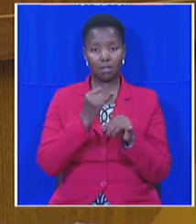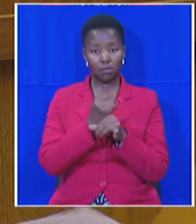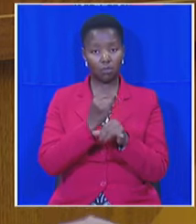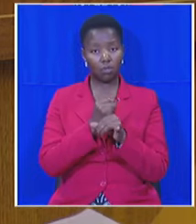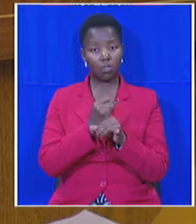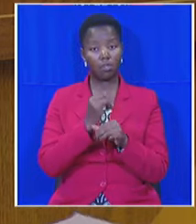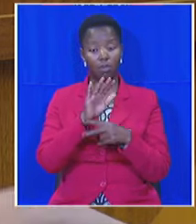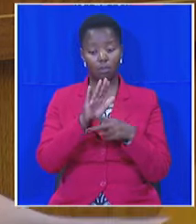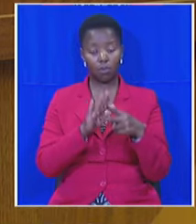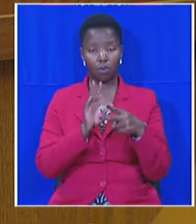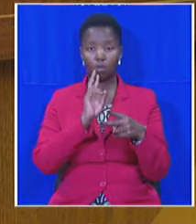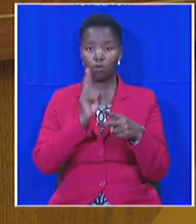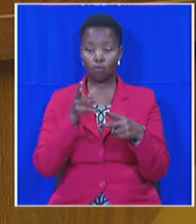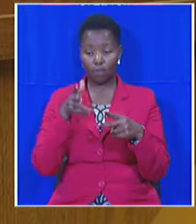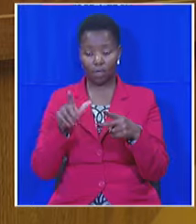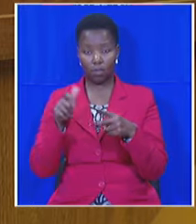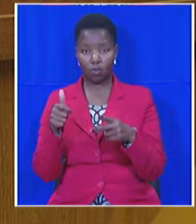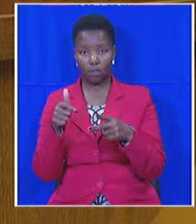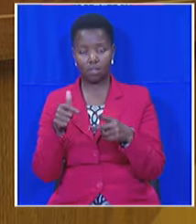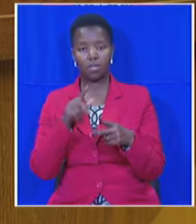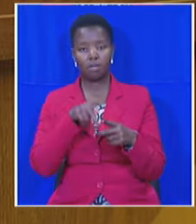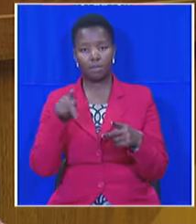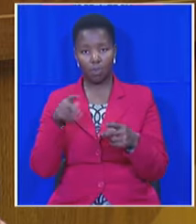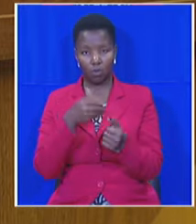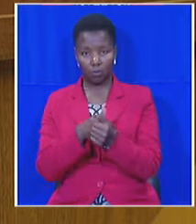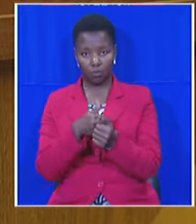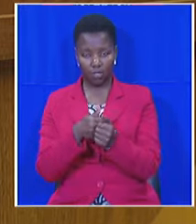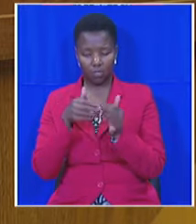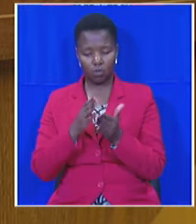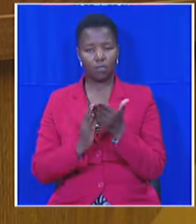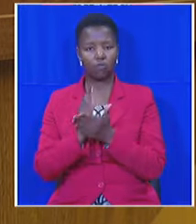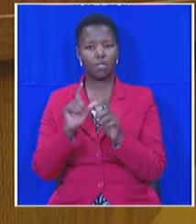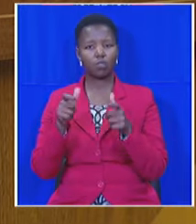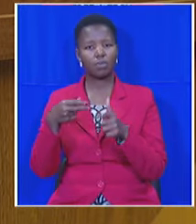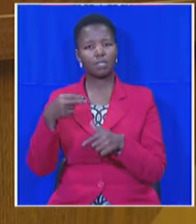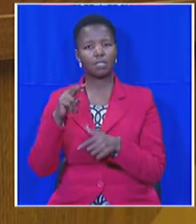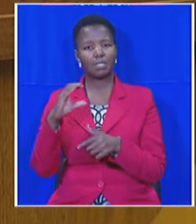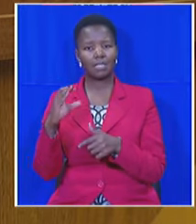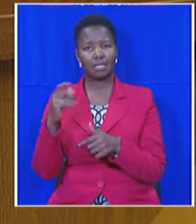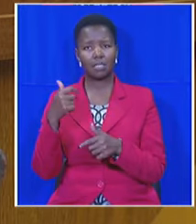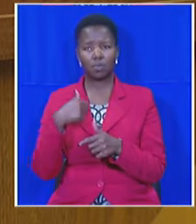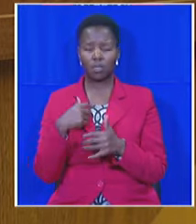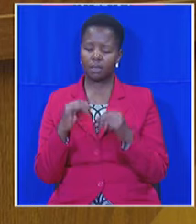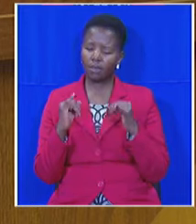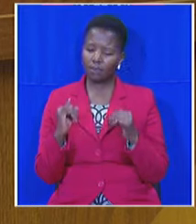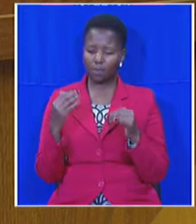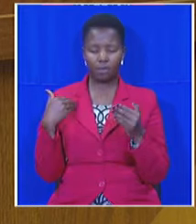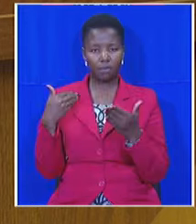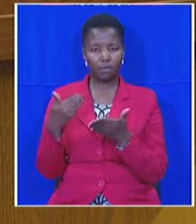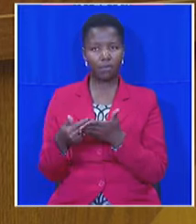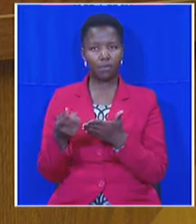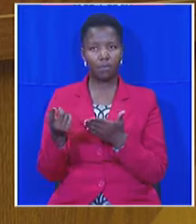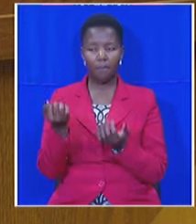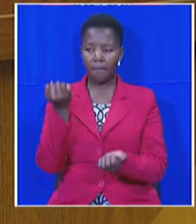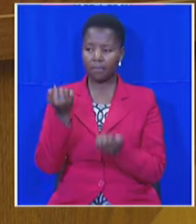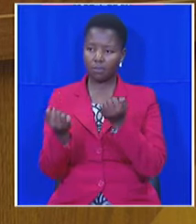Protector. Now, one of the major issues facing us was the treatment of the Public Protector by the Justice